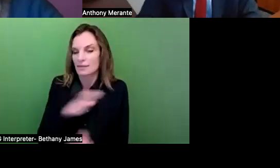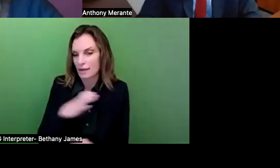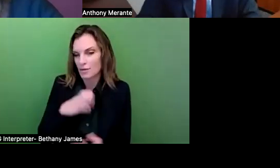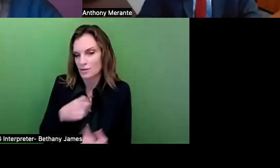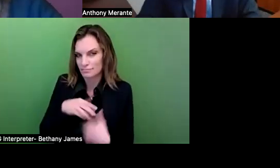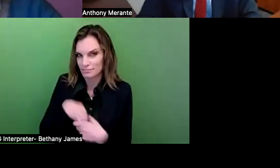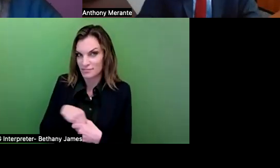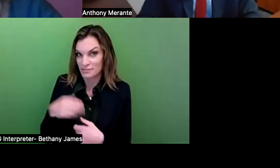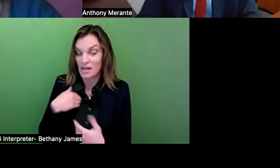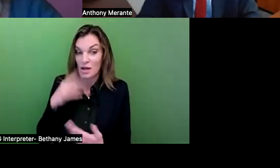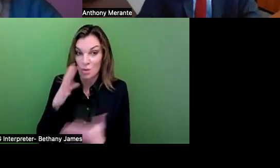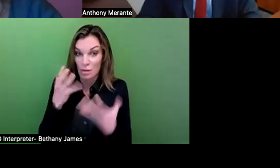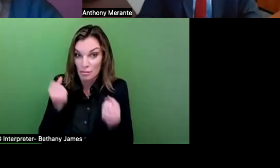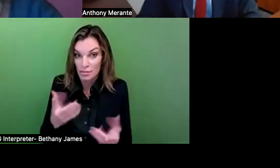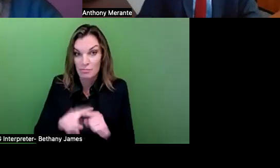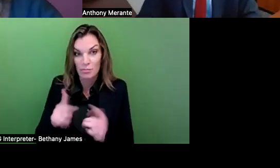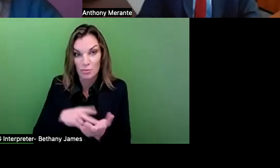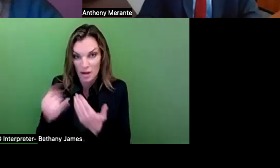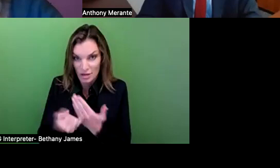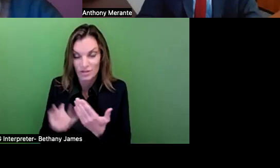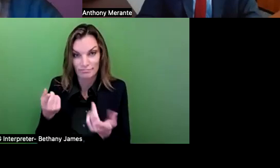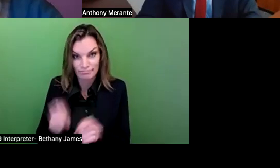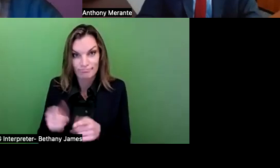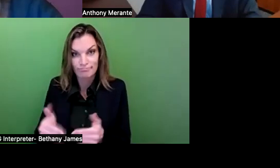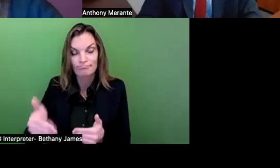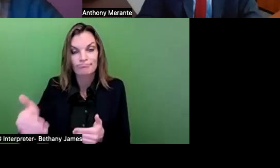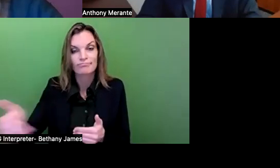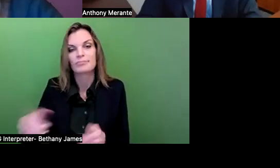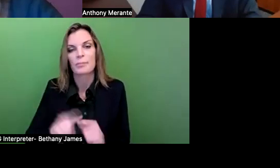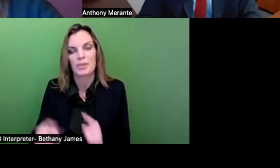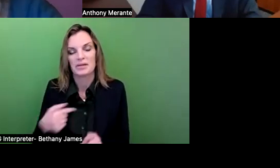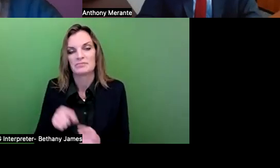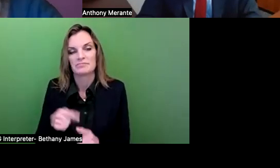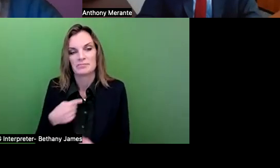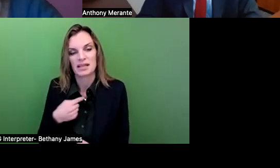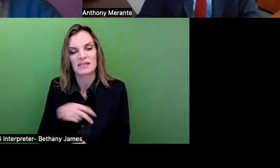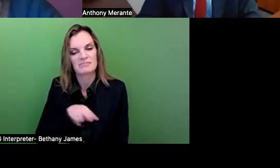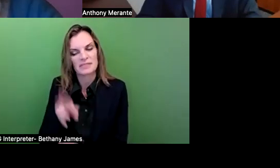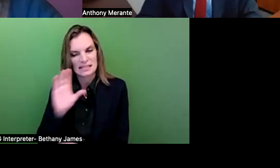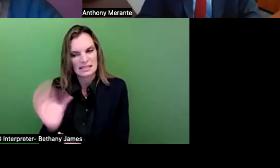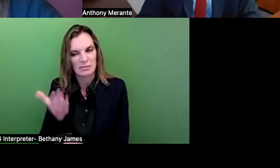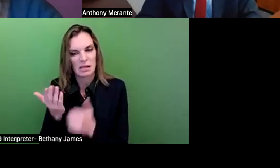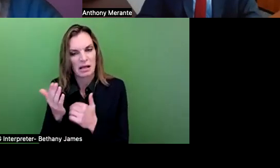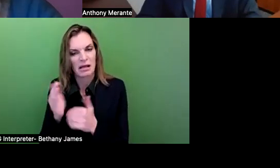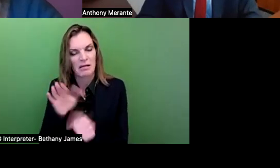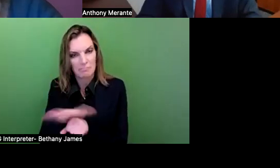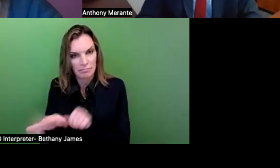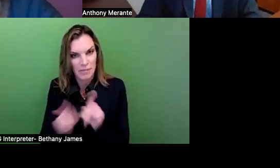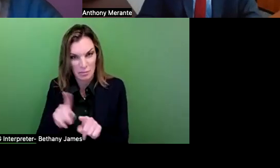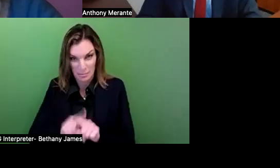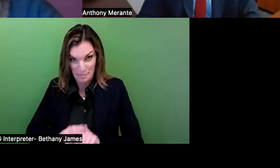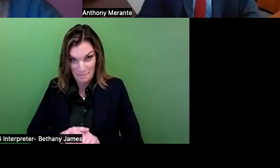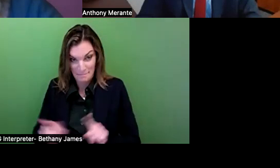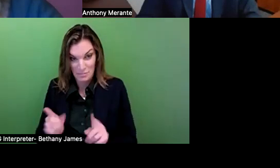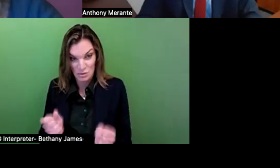going on. They're seeing a lot of projects going on, and I believe that there probably is enough people inside there. The problem is that we're letting too